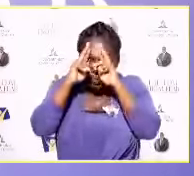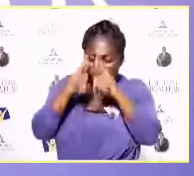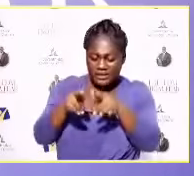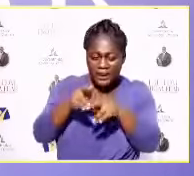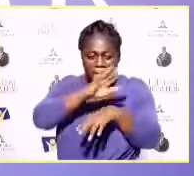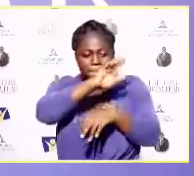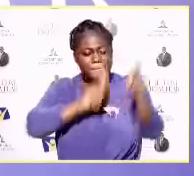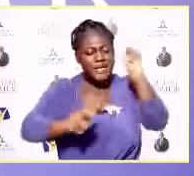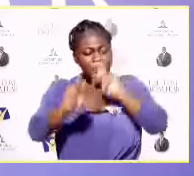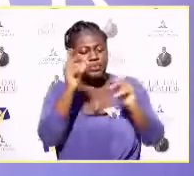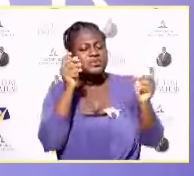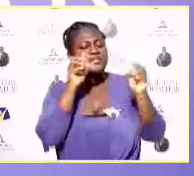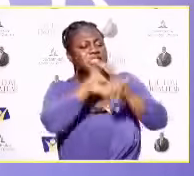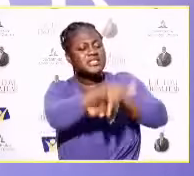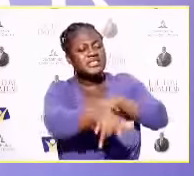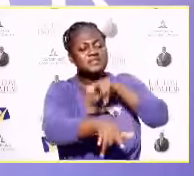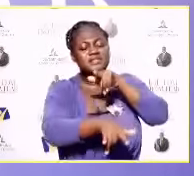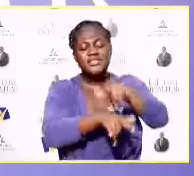easily deceived